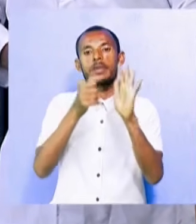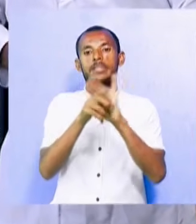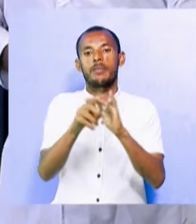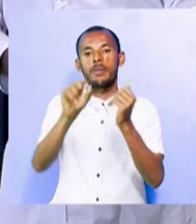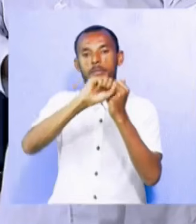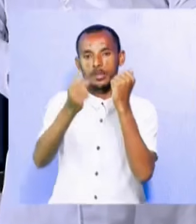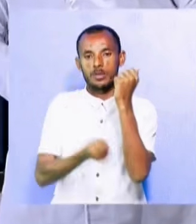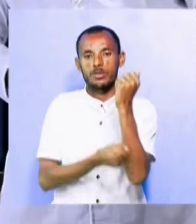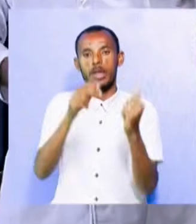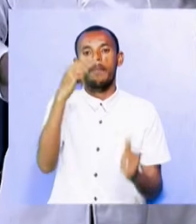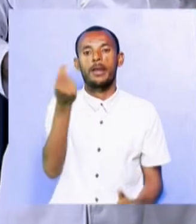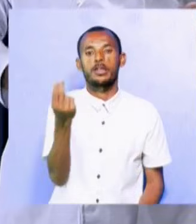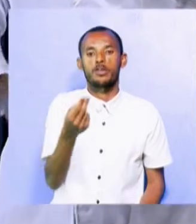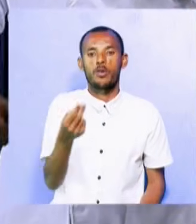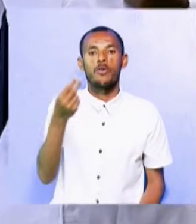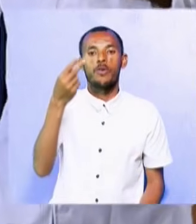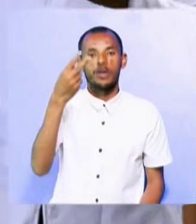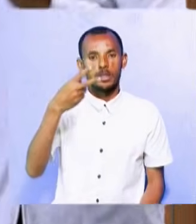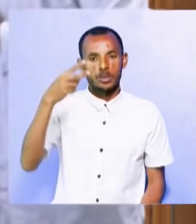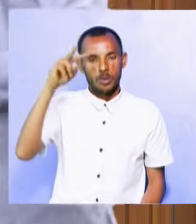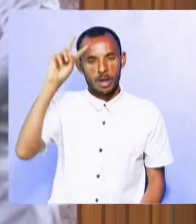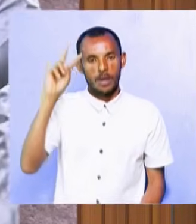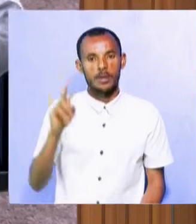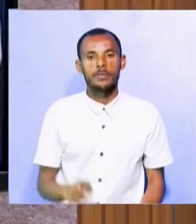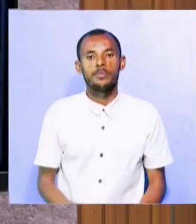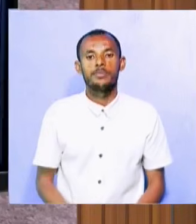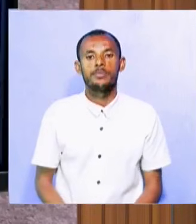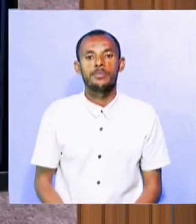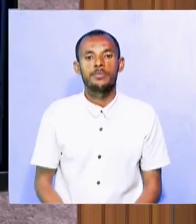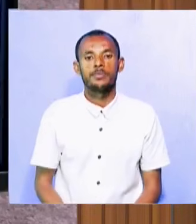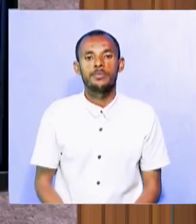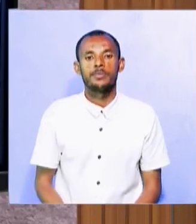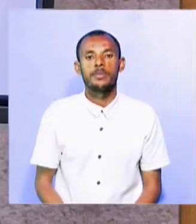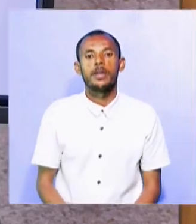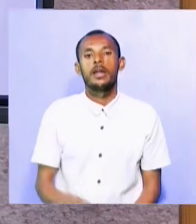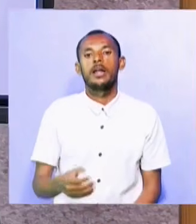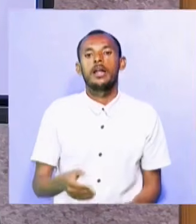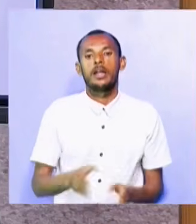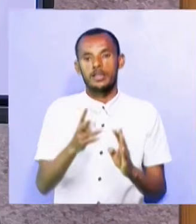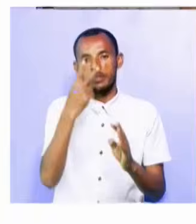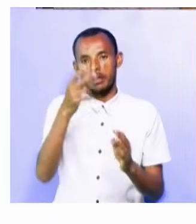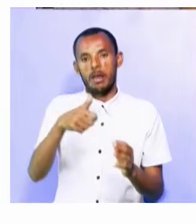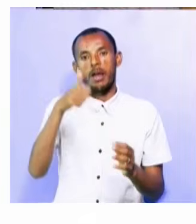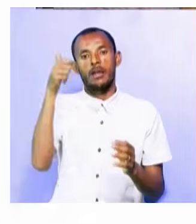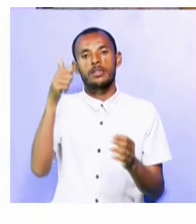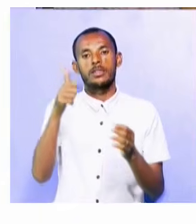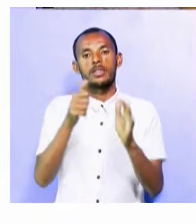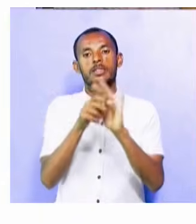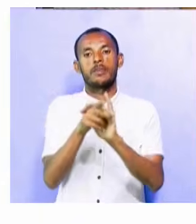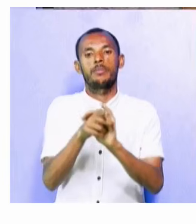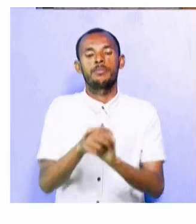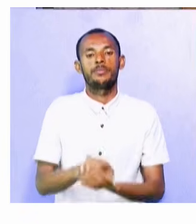the applications of a square. So let's see a certain example.